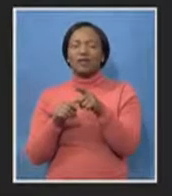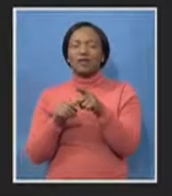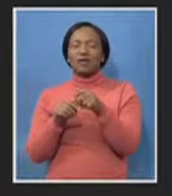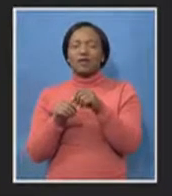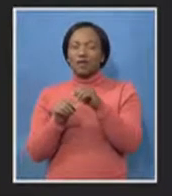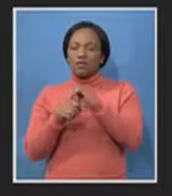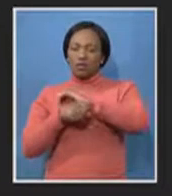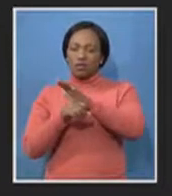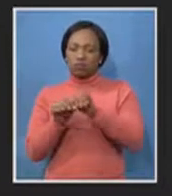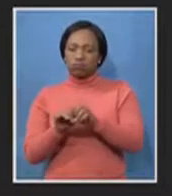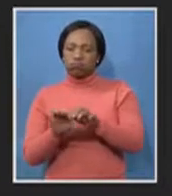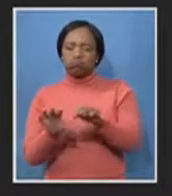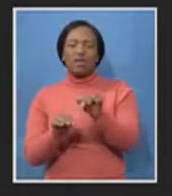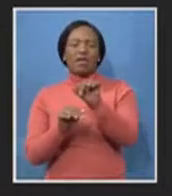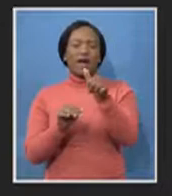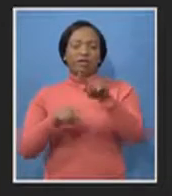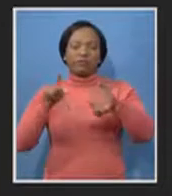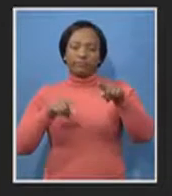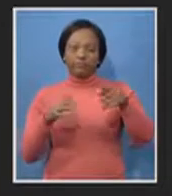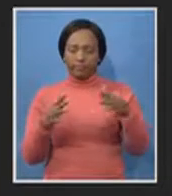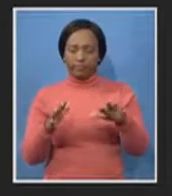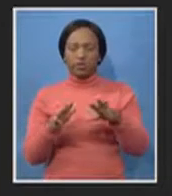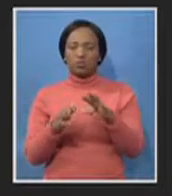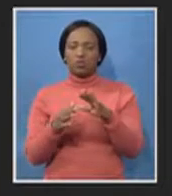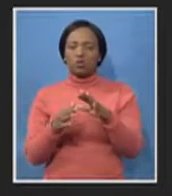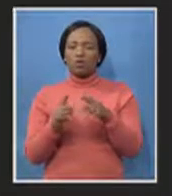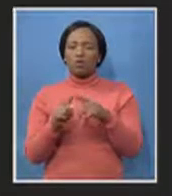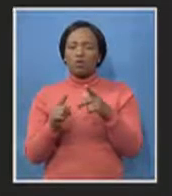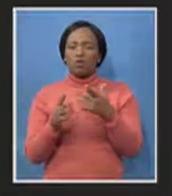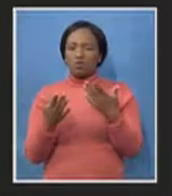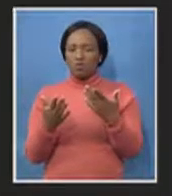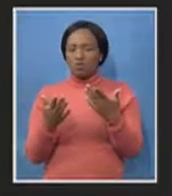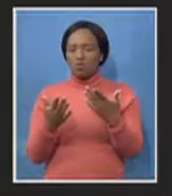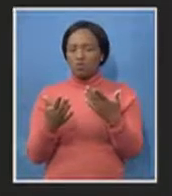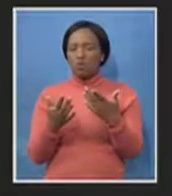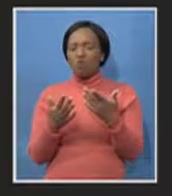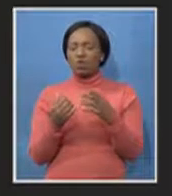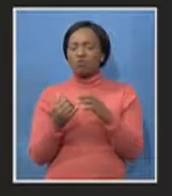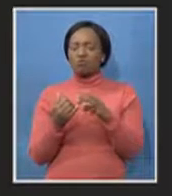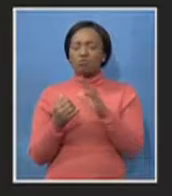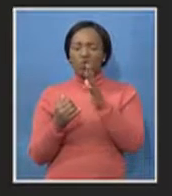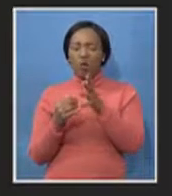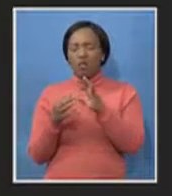we are extremely open to engaging with the authorities in Tanzania at any time.